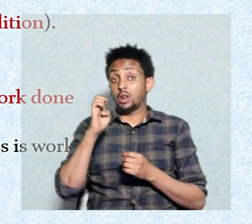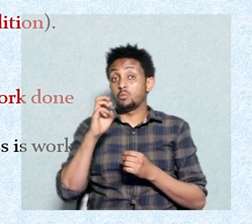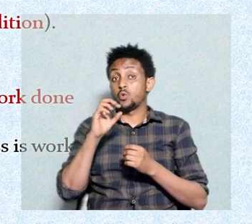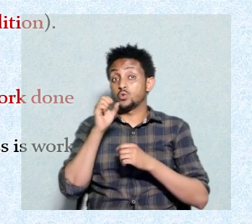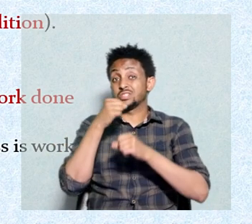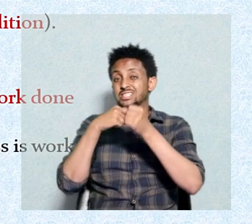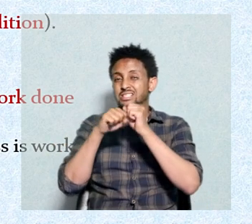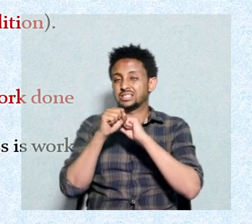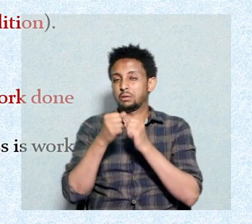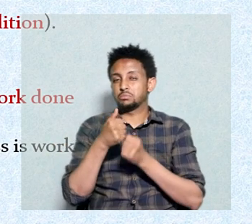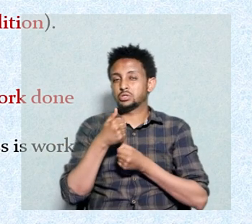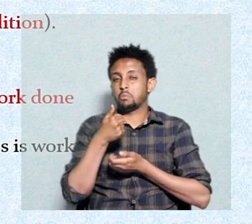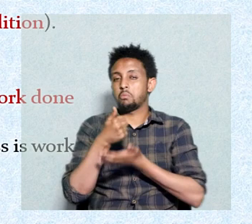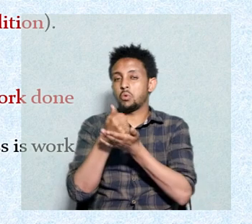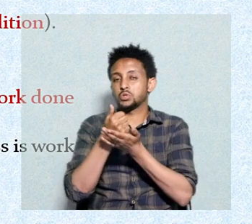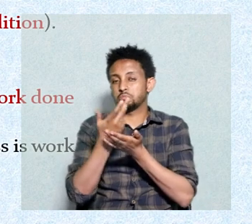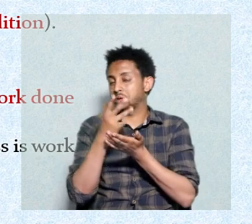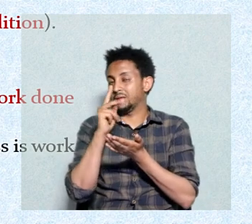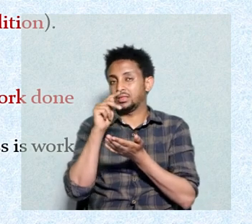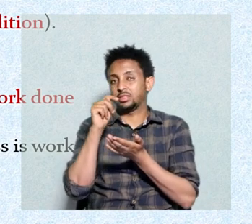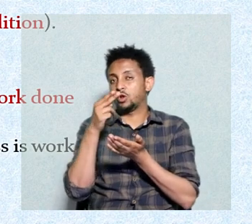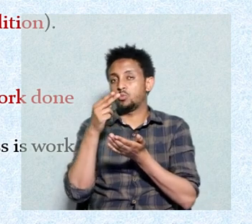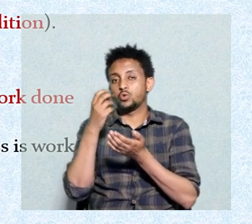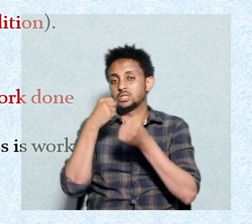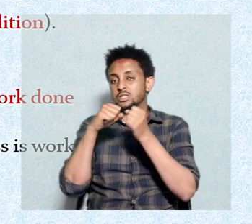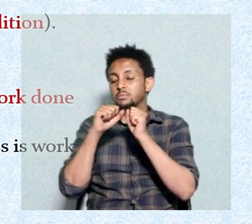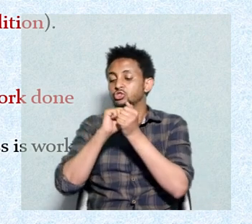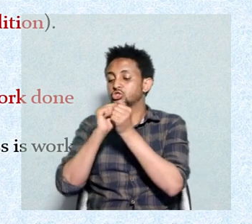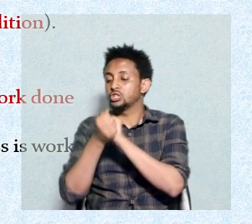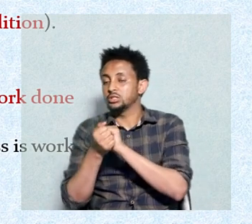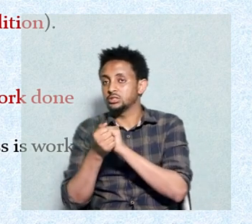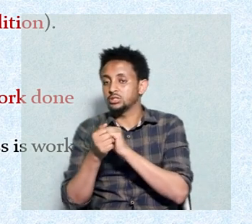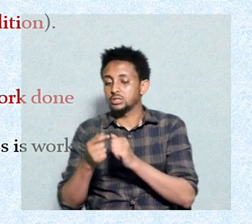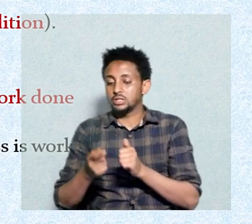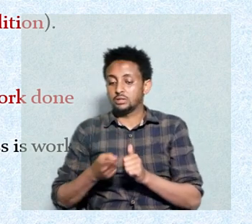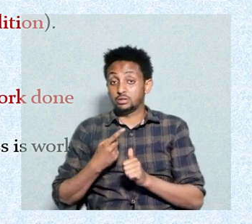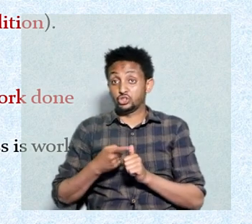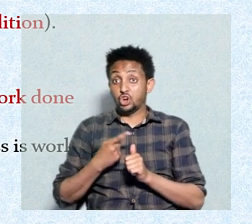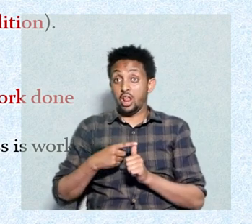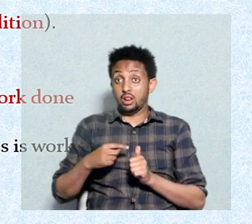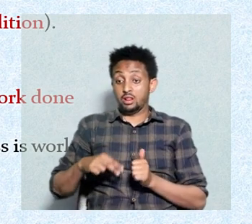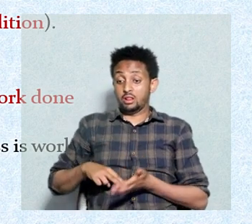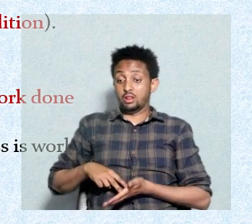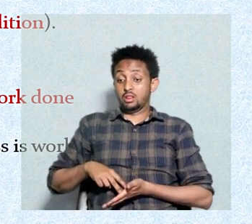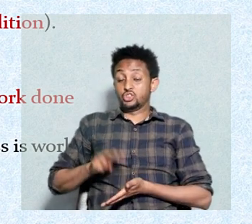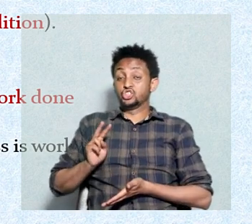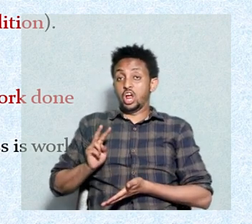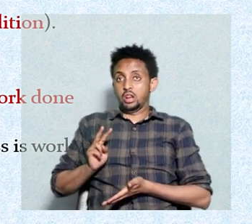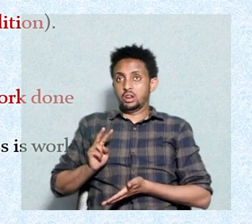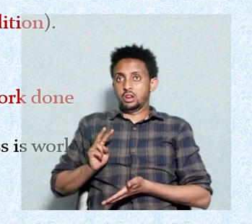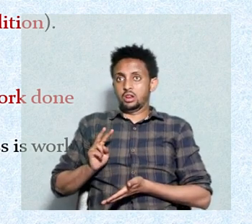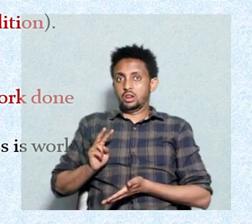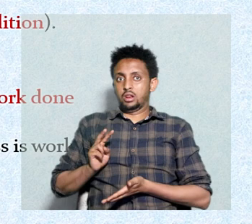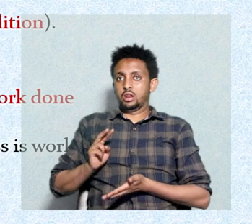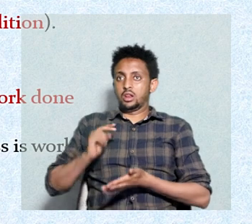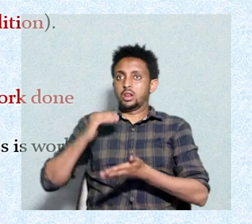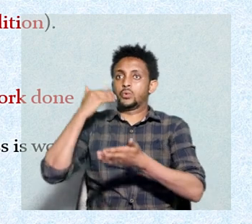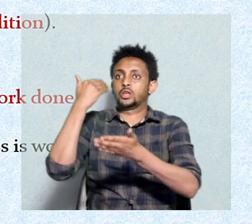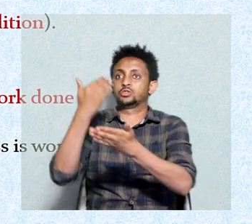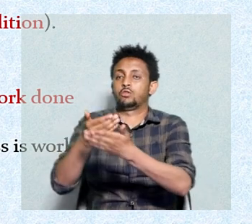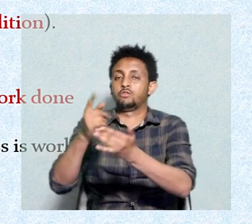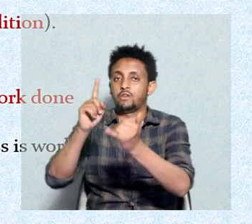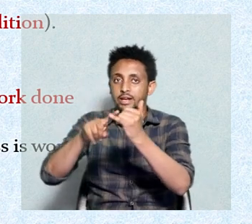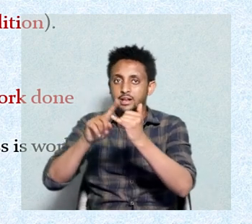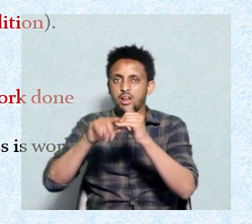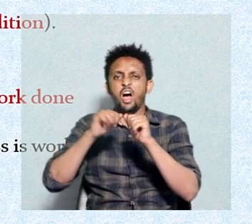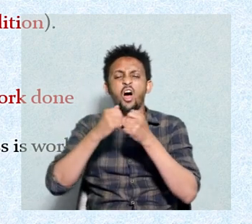system, suppose if you have a thermodynamic system, it changes its initial state after sometimes it reaches to that of the final